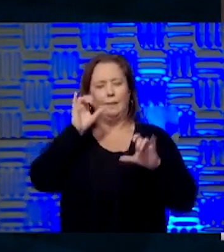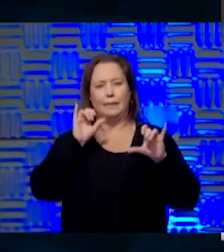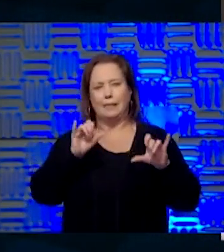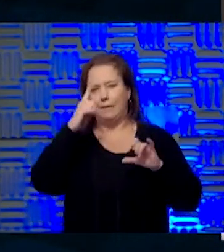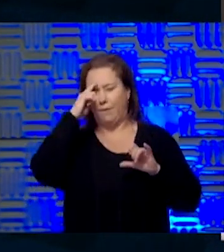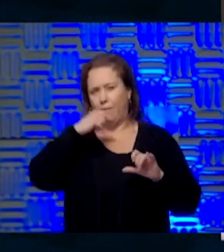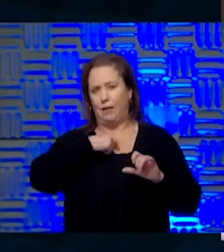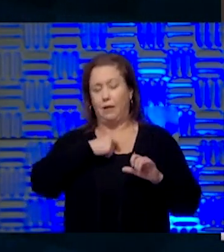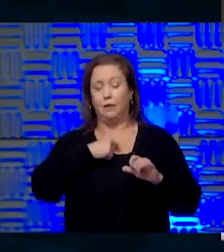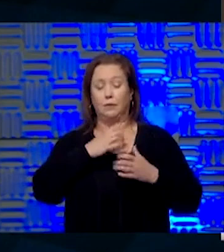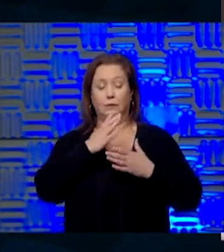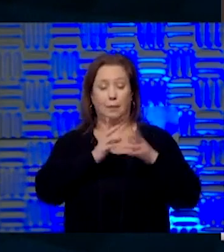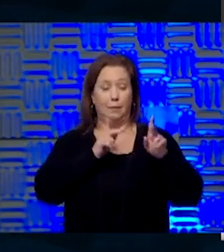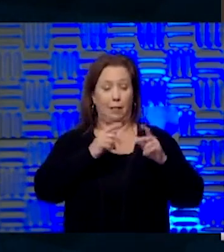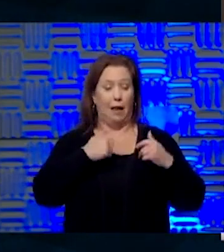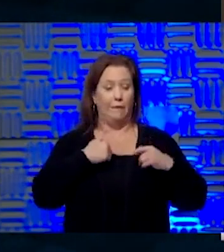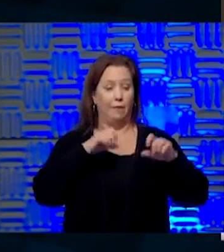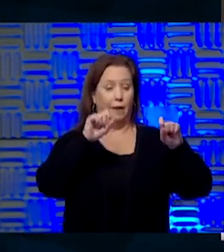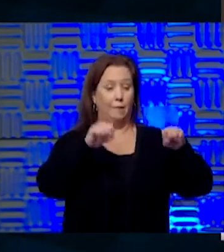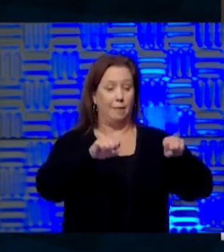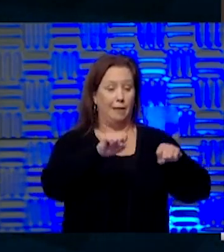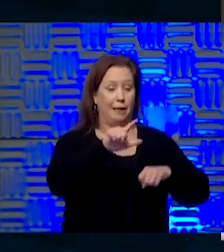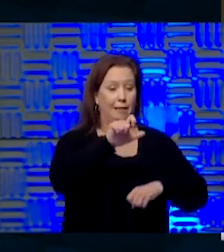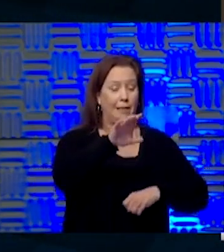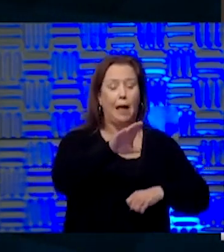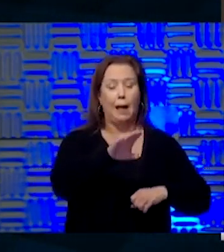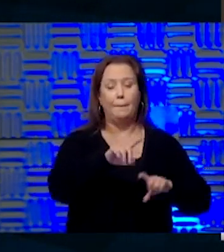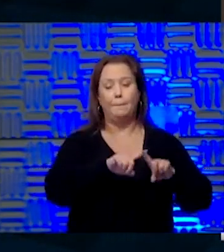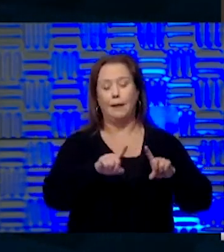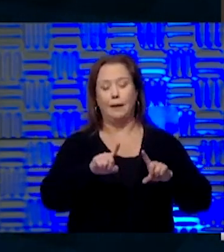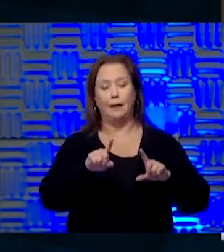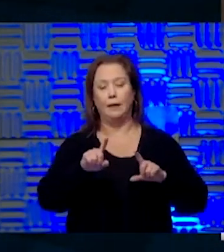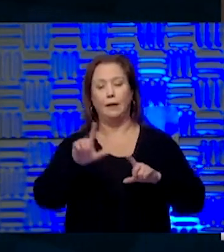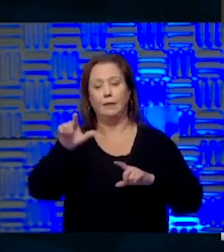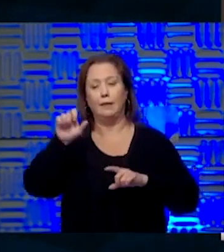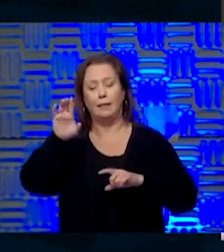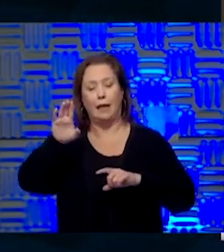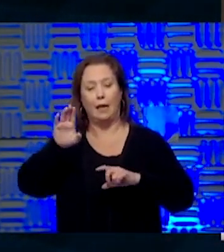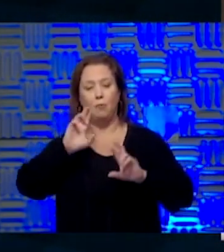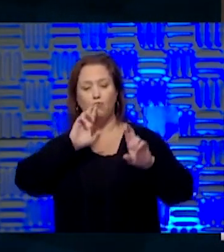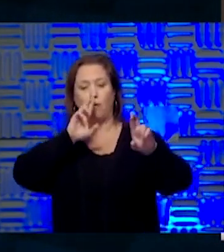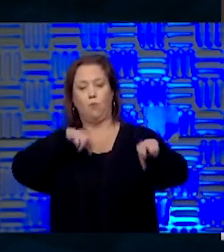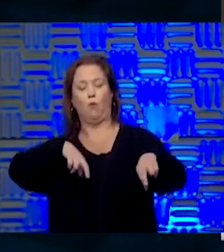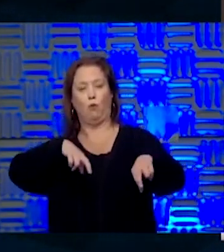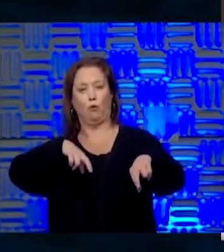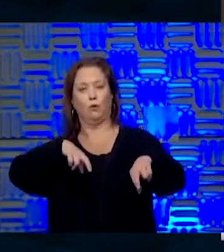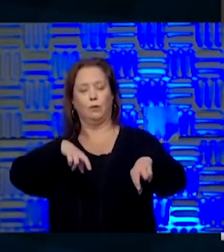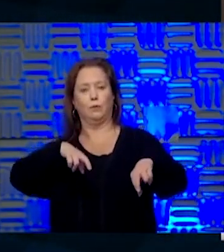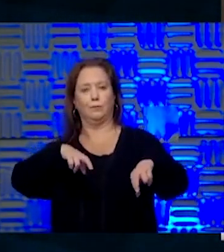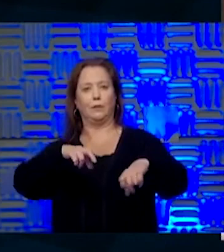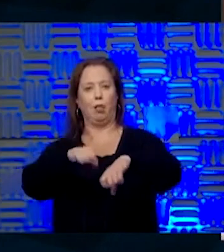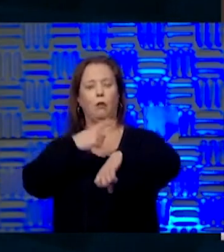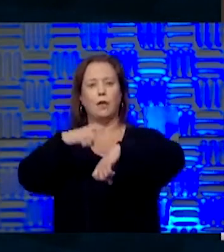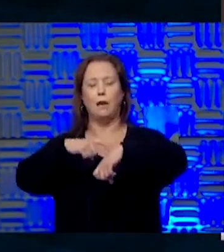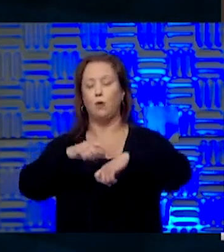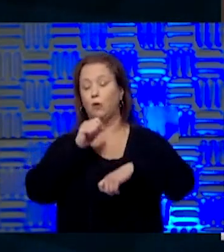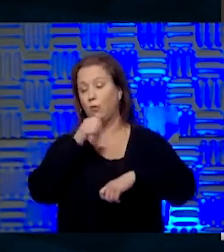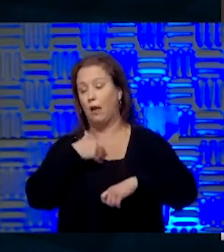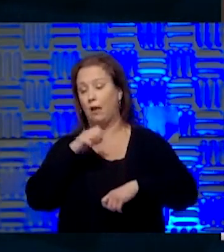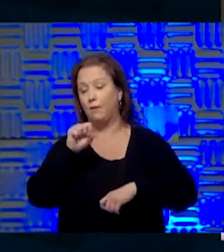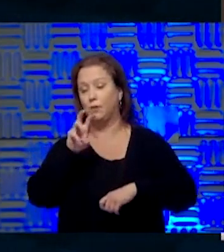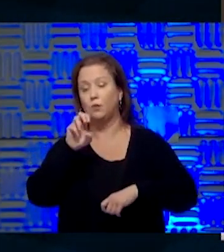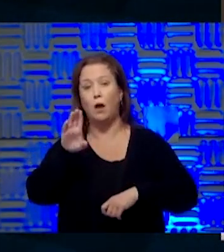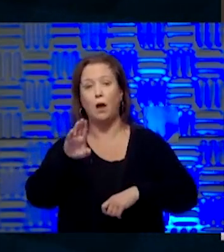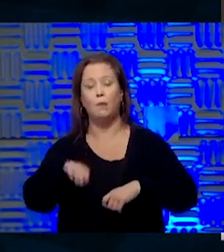People can have the testing capability, but then it takes too long to have the laboratory report obtained, or you don't have the swab, or you don't have the